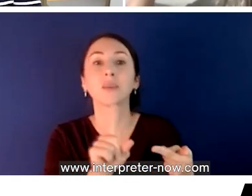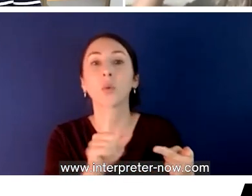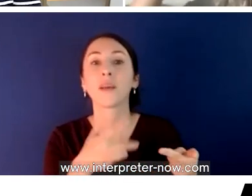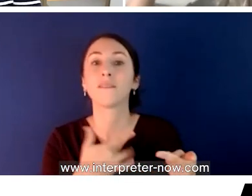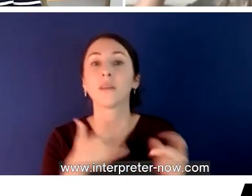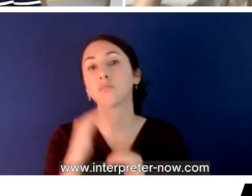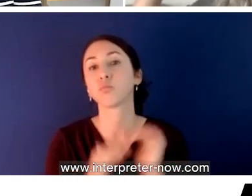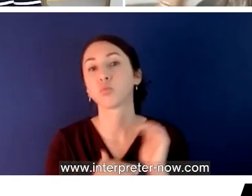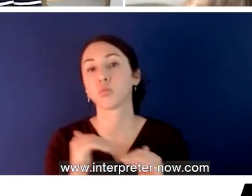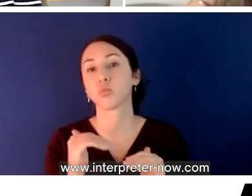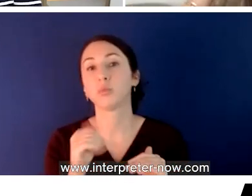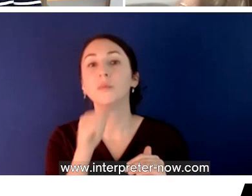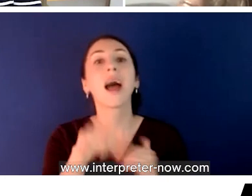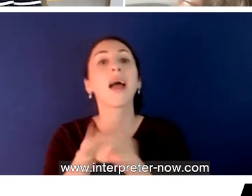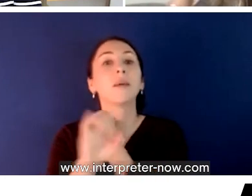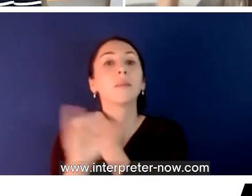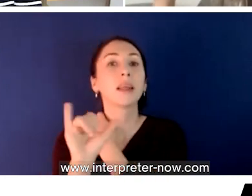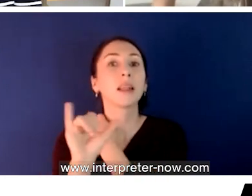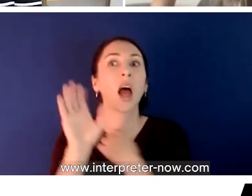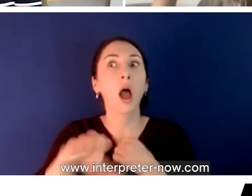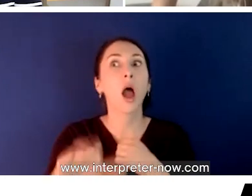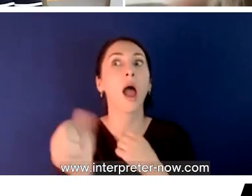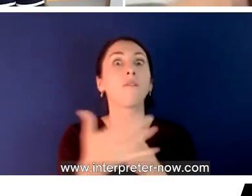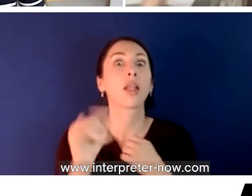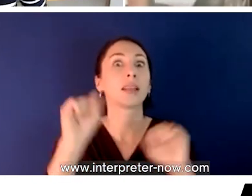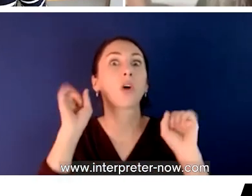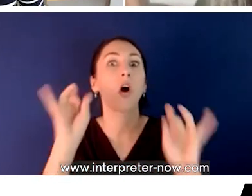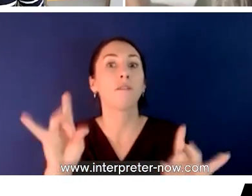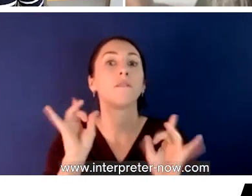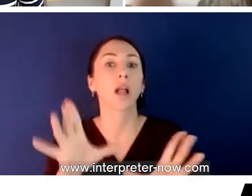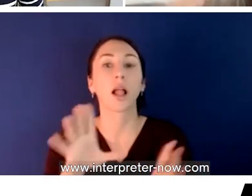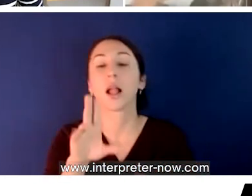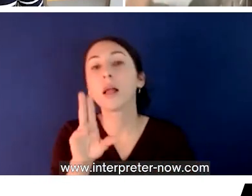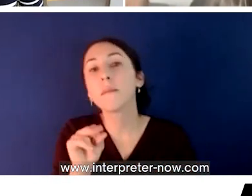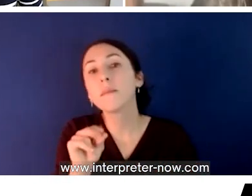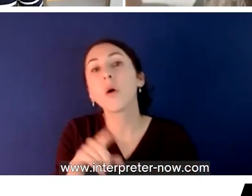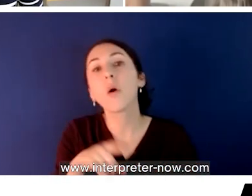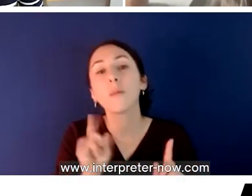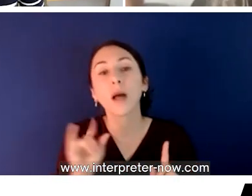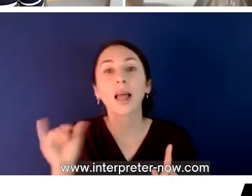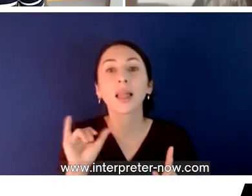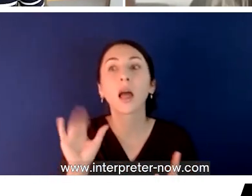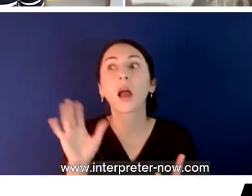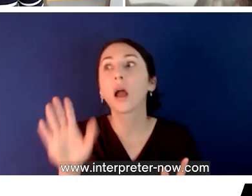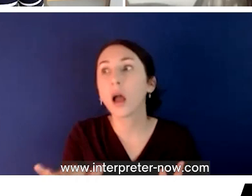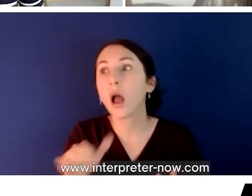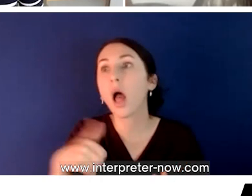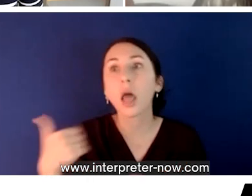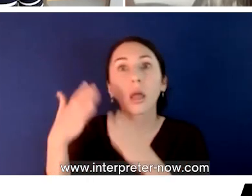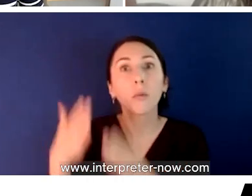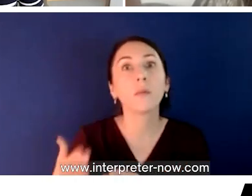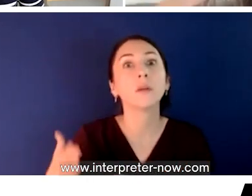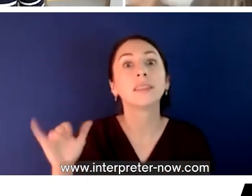God, everything is terrible, but it's the, right? It's the, I'm always mistaken for the other person of my race in the